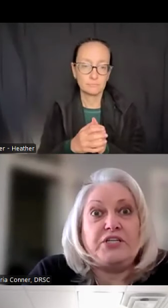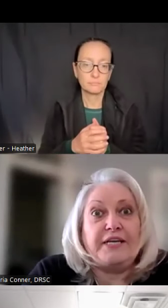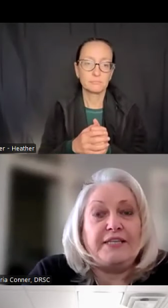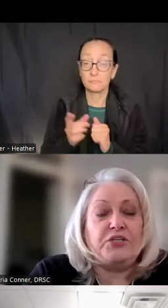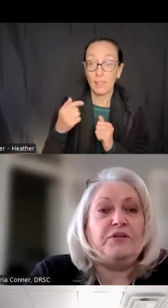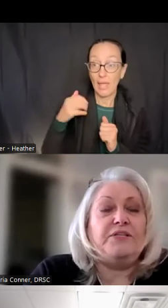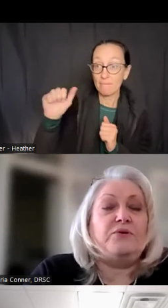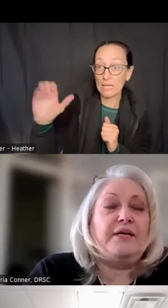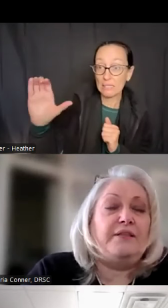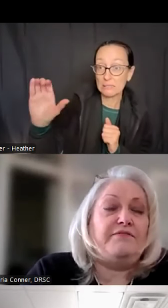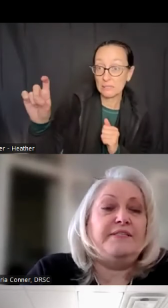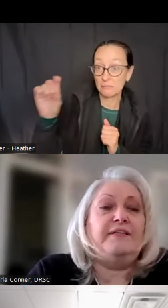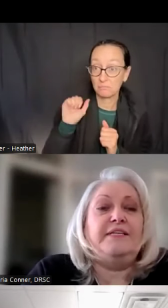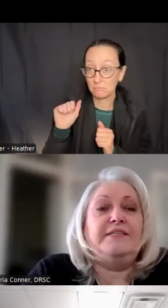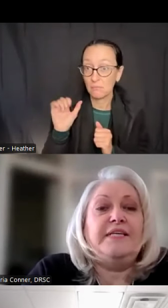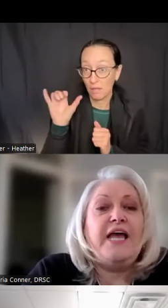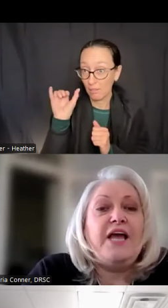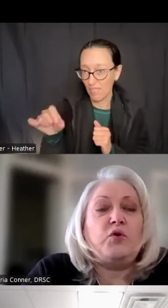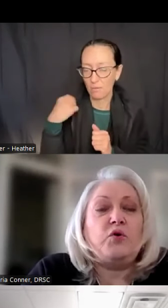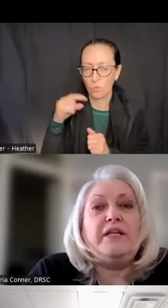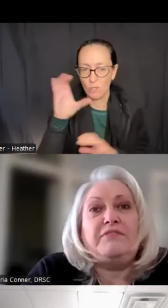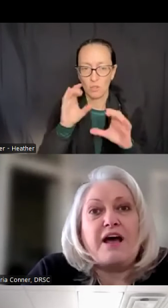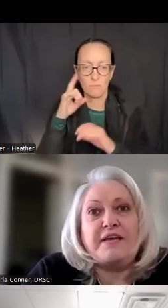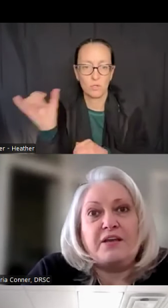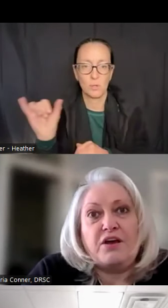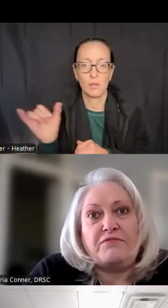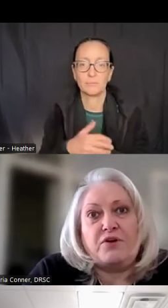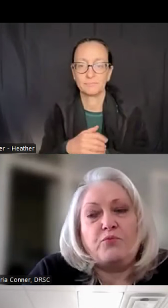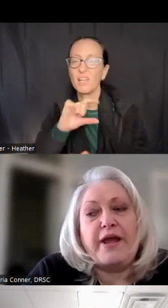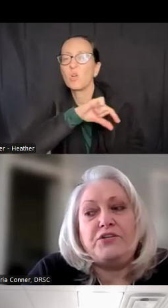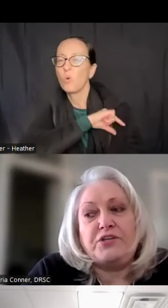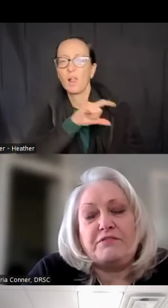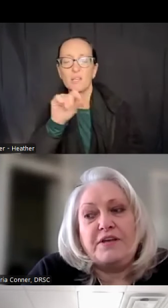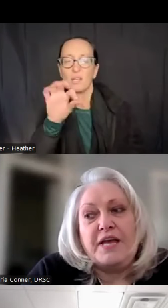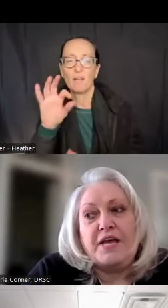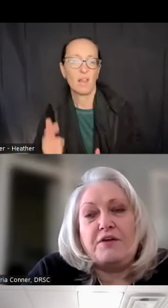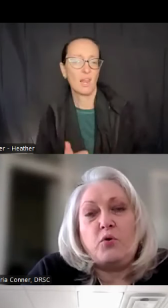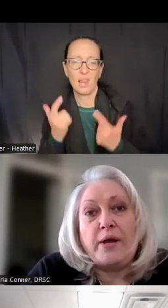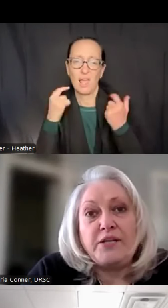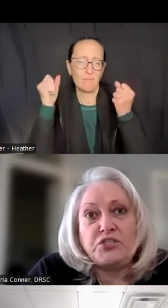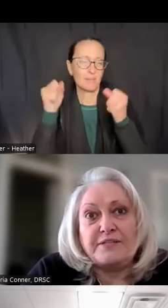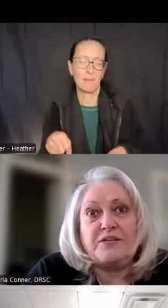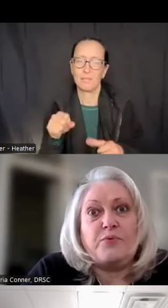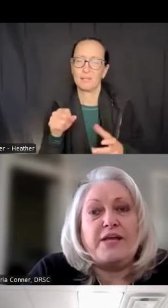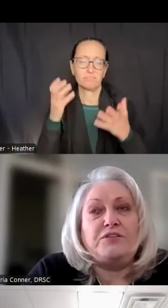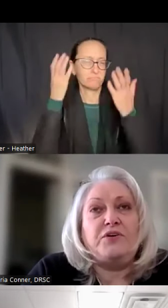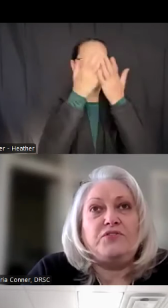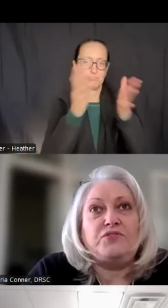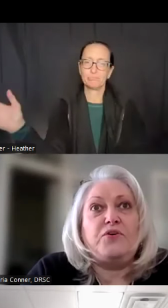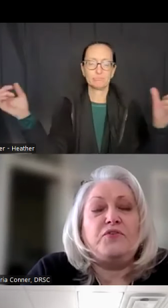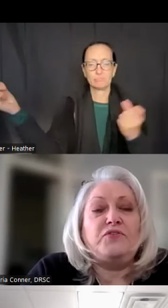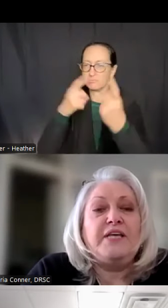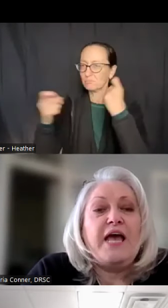air conditioning in these units or in the facilities? So quality of life can cover a range of questions and a range